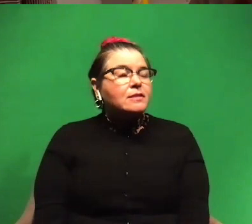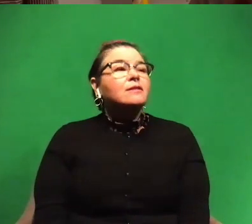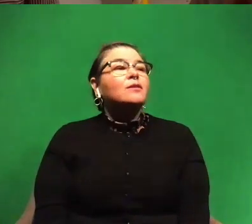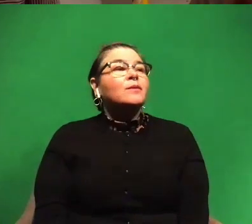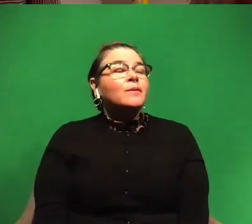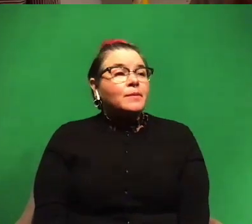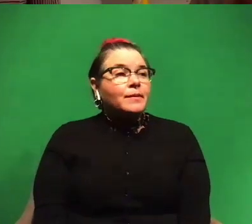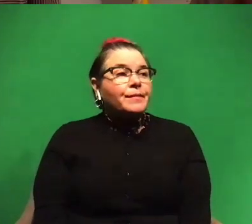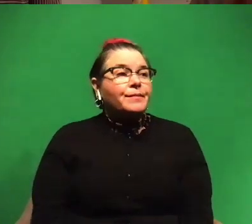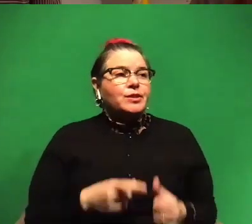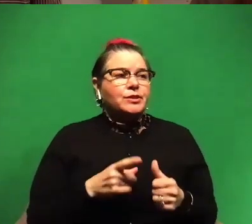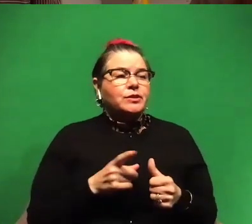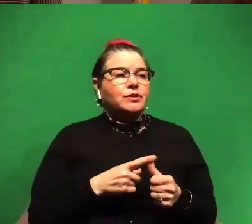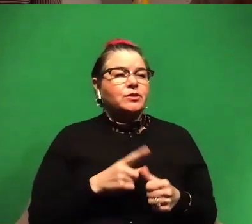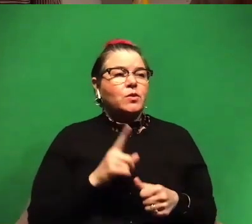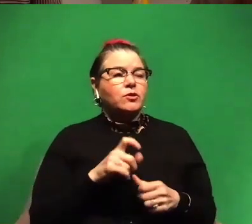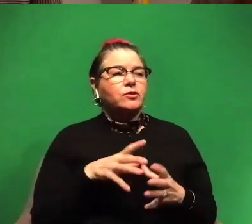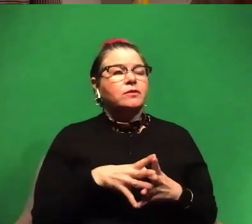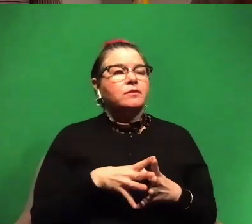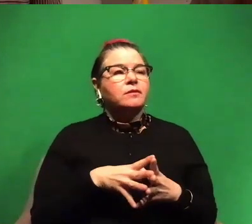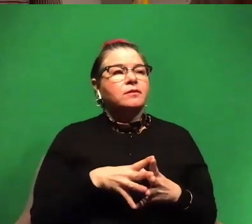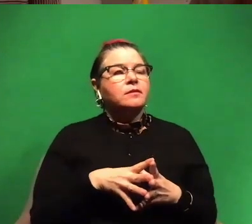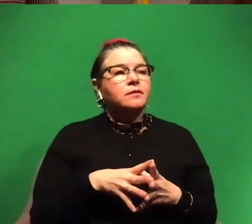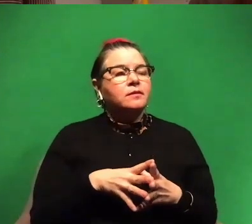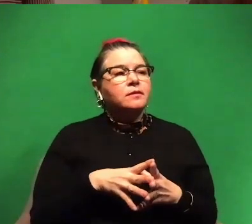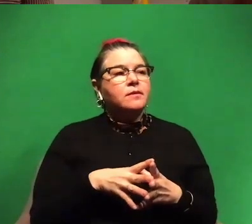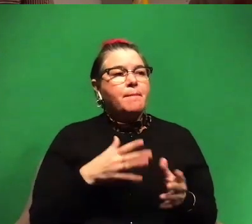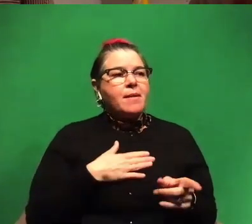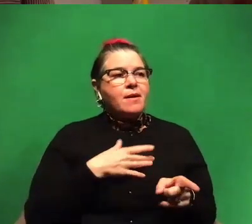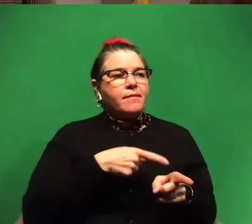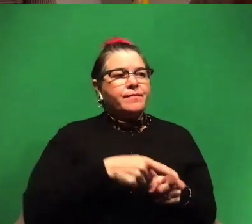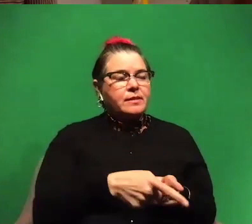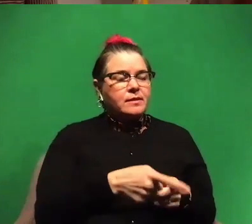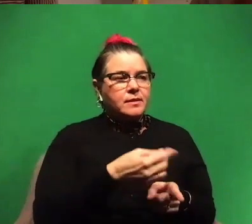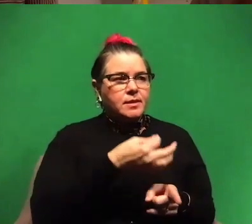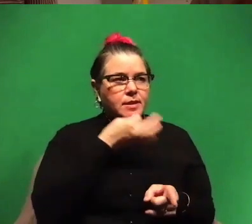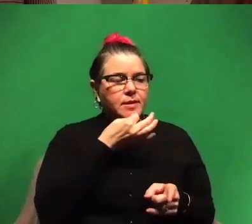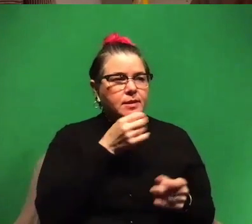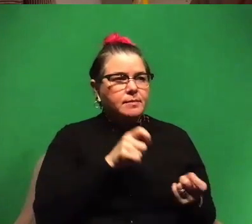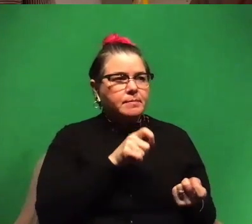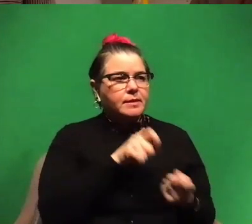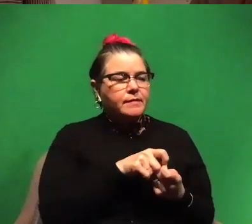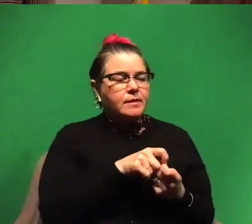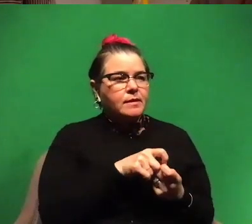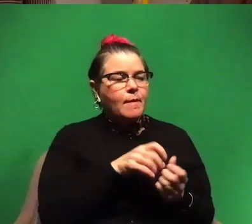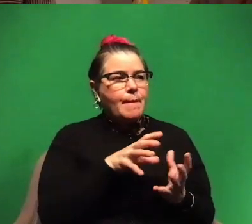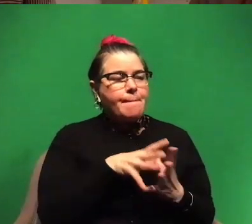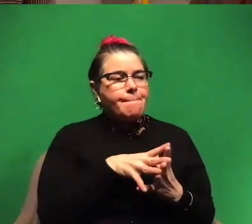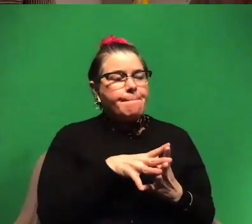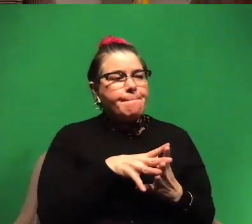Okay, for the first question, for my field specifically, I think,